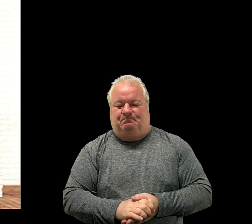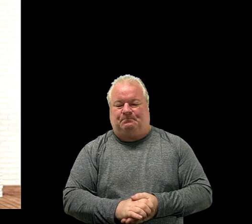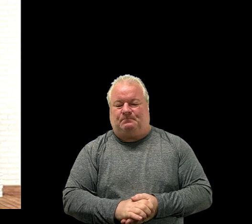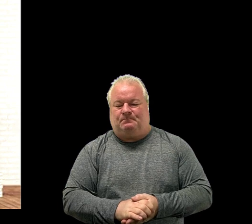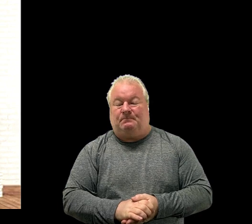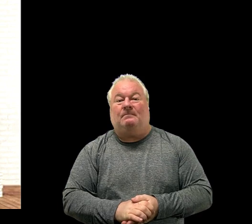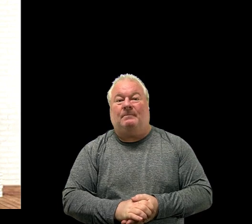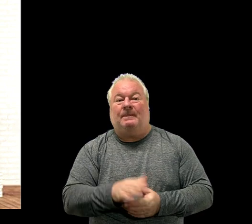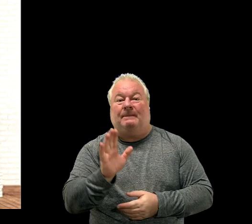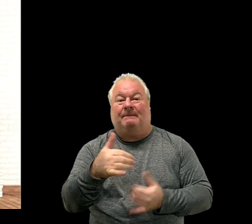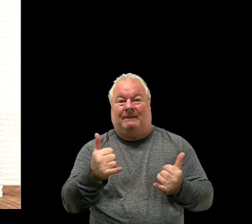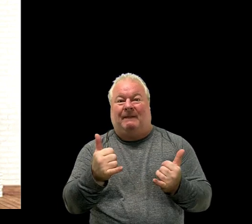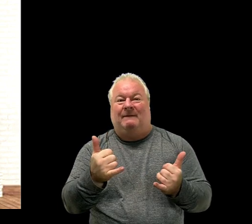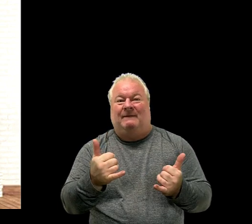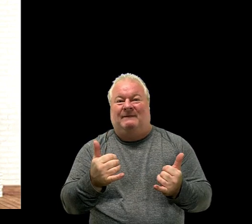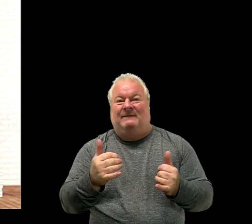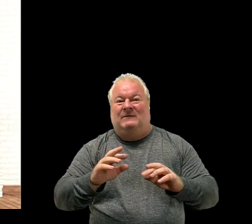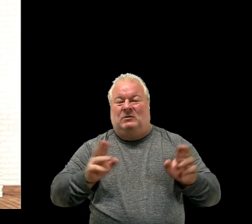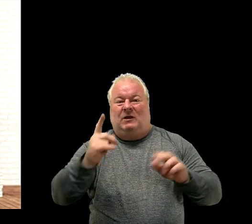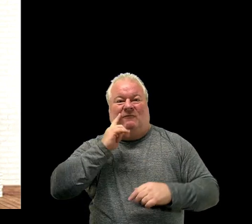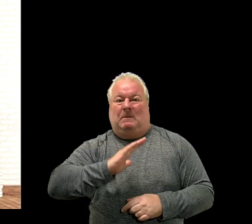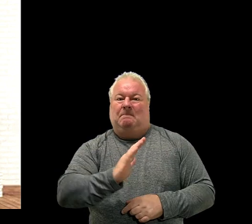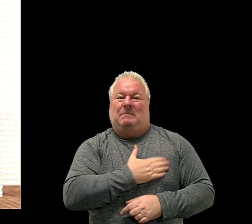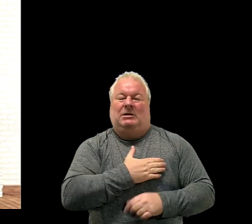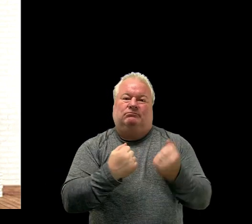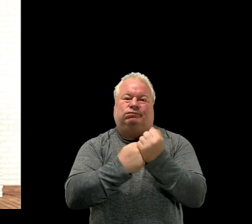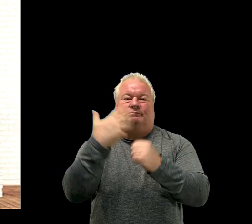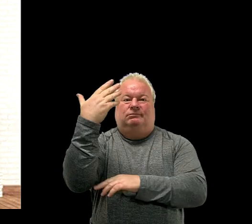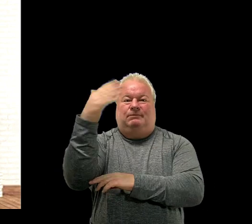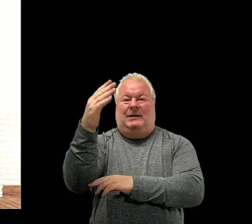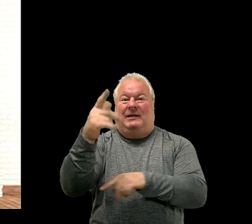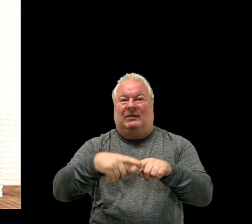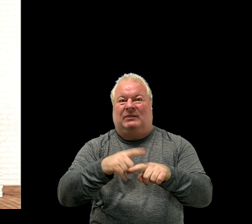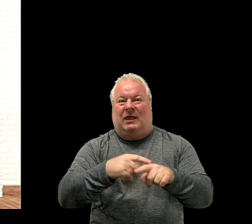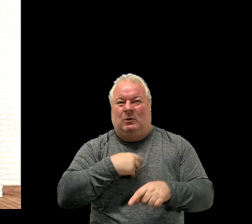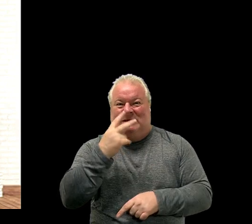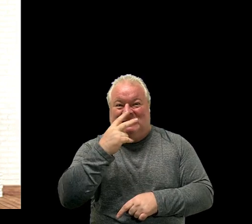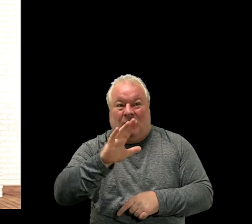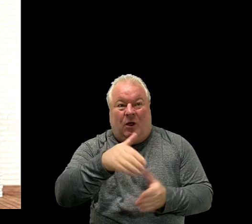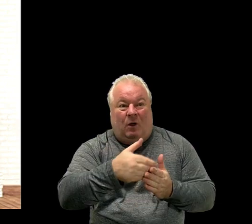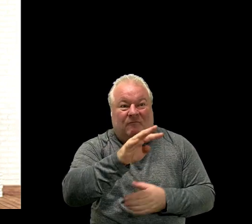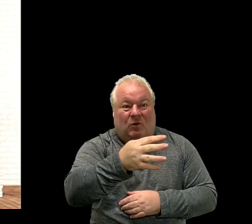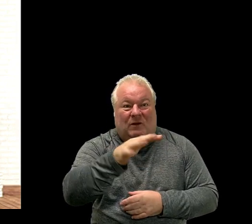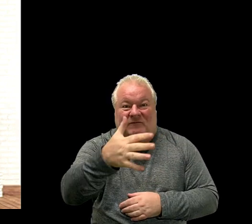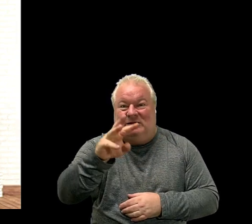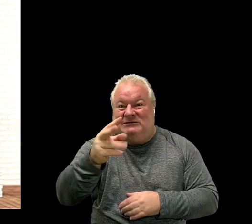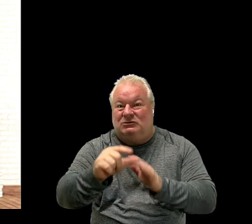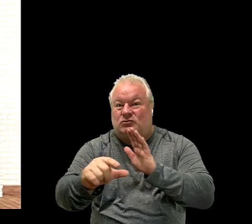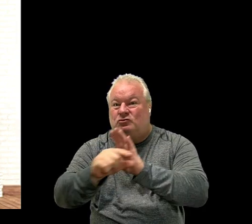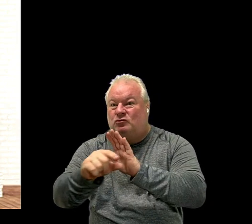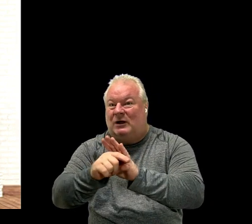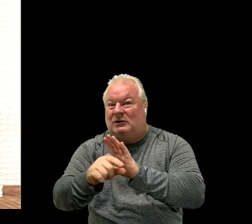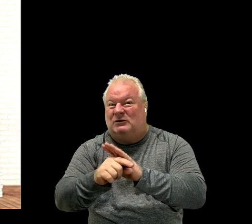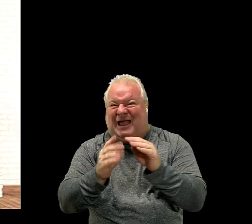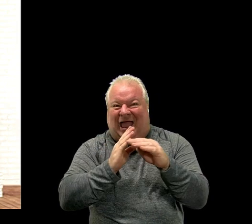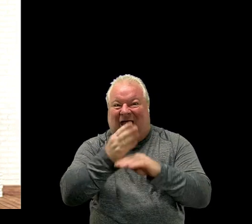And now, please stand by for the Pledge of Allegiance, and I'll see all 4th, 5th, and 6th graders